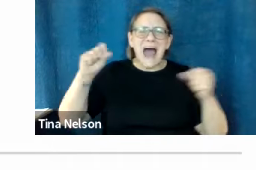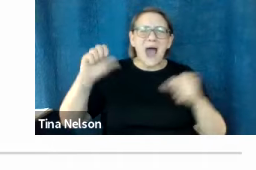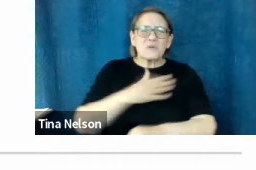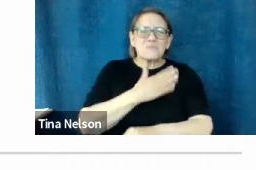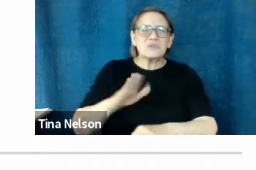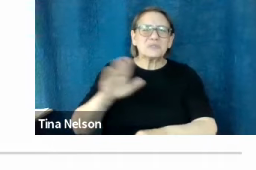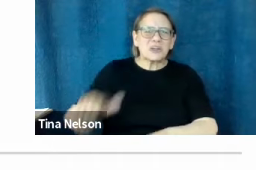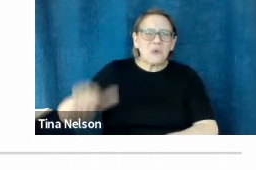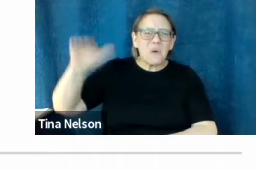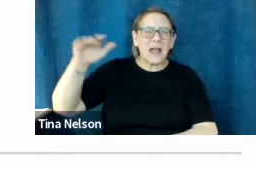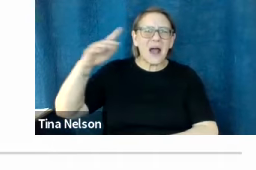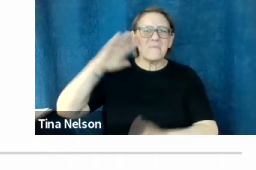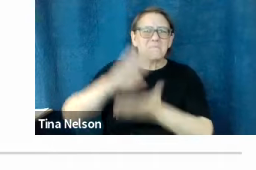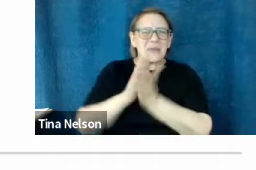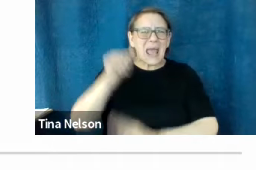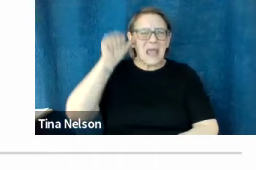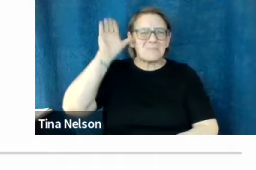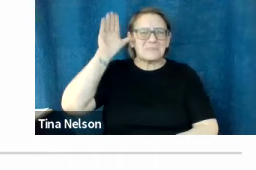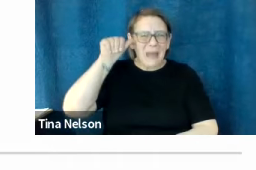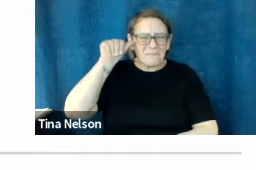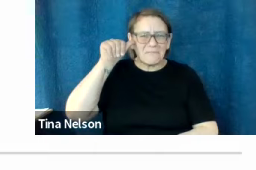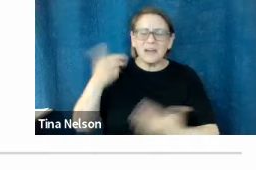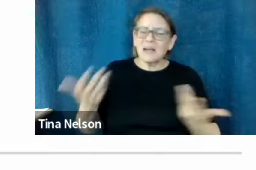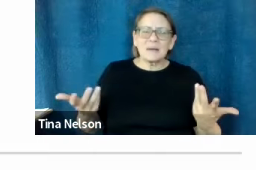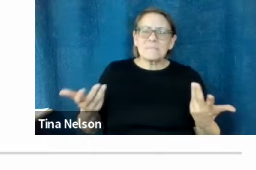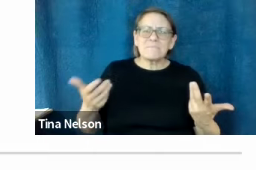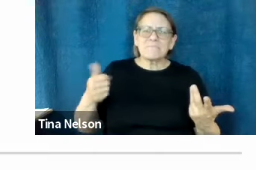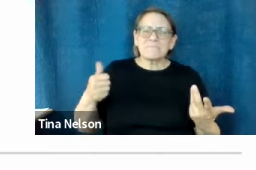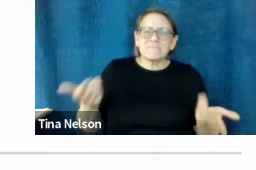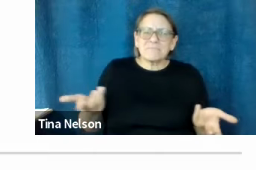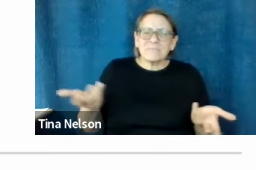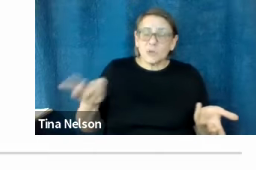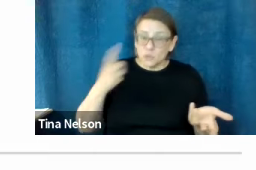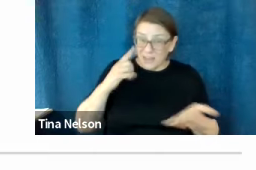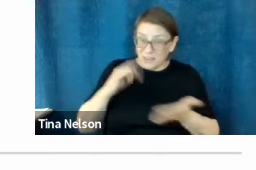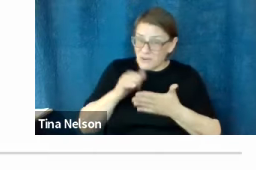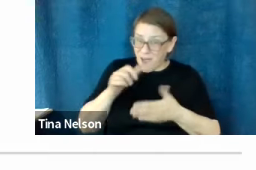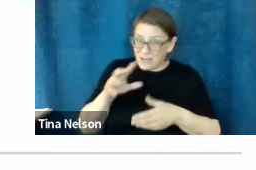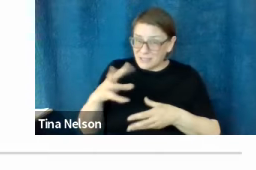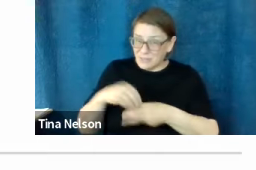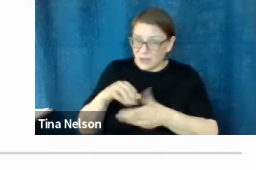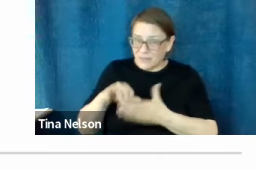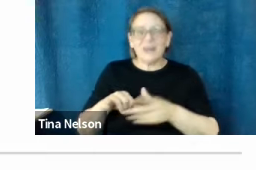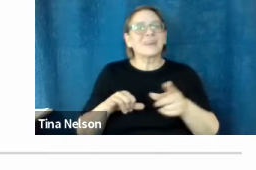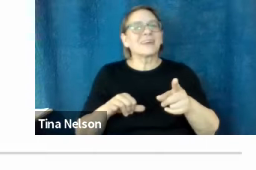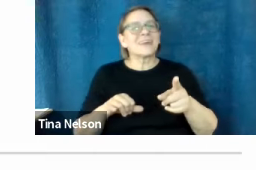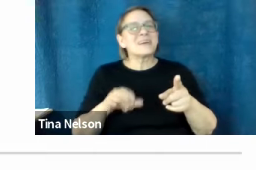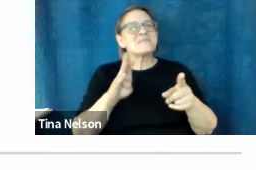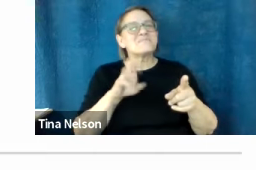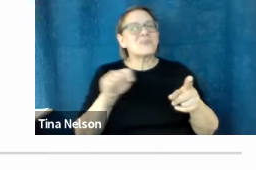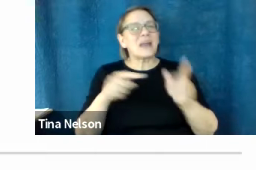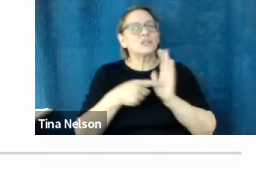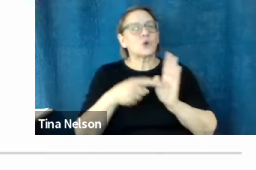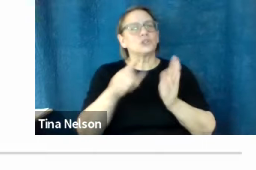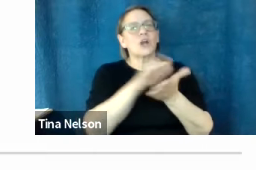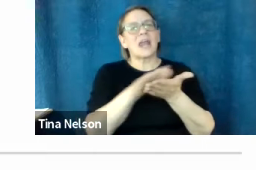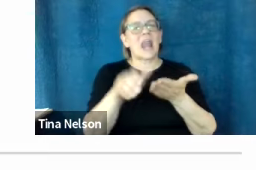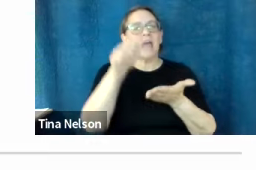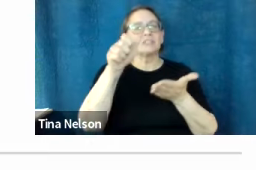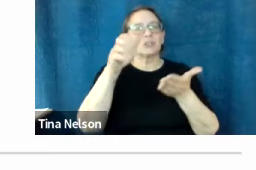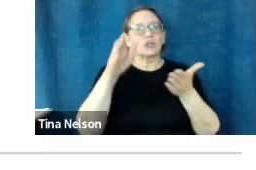do they, do you think it's a possibility they're not considering that? Sure, Brett. And I think it shows that you're a much nicer person than I am. I'm a little more